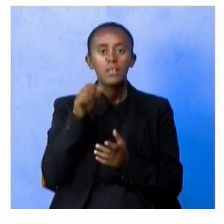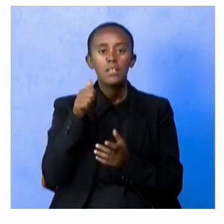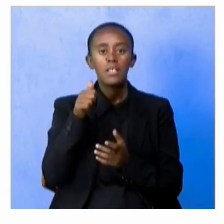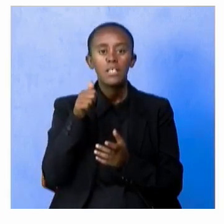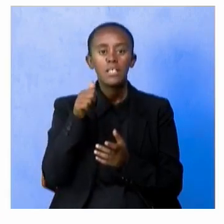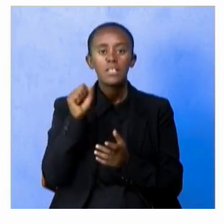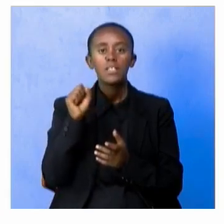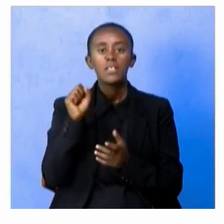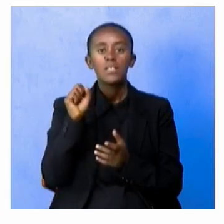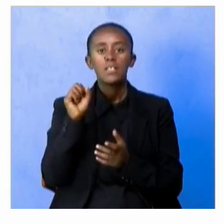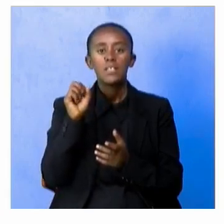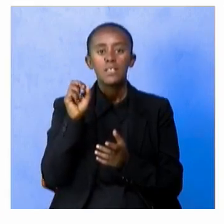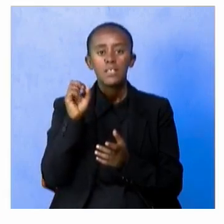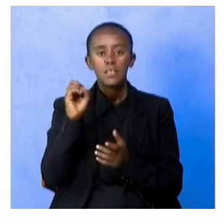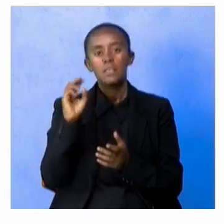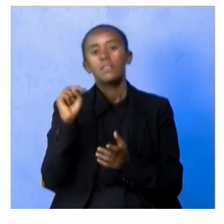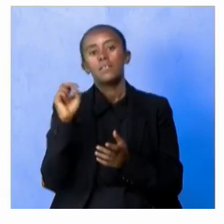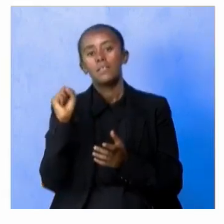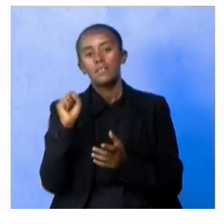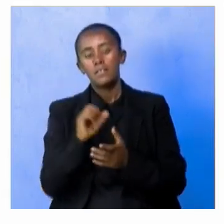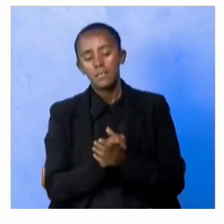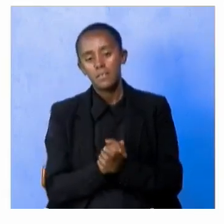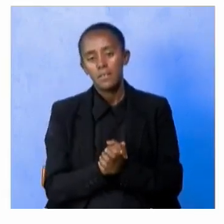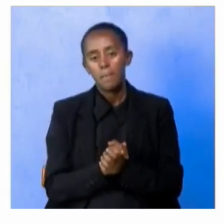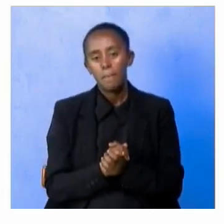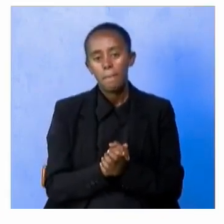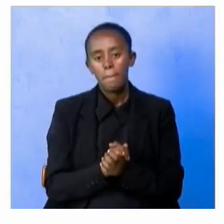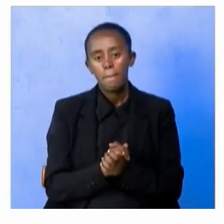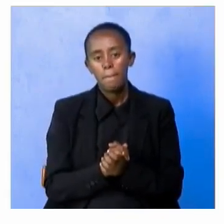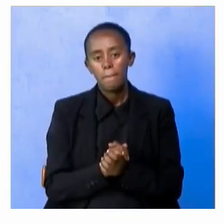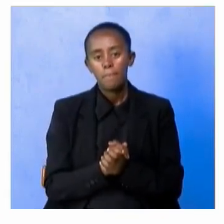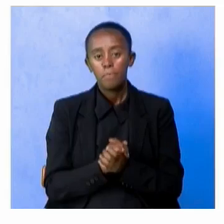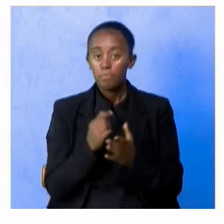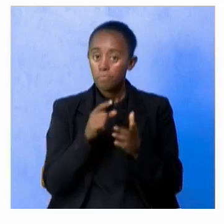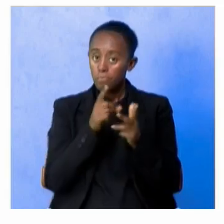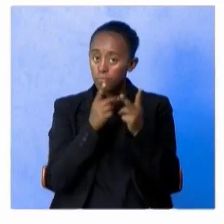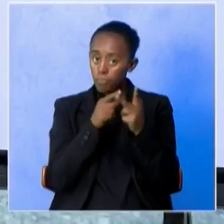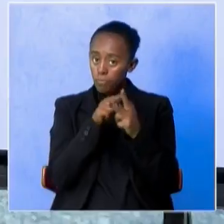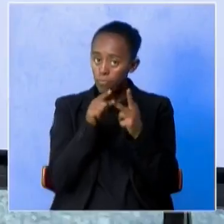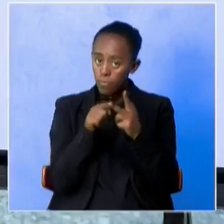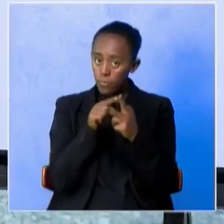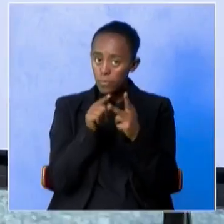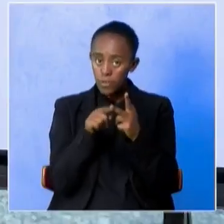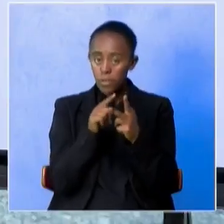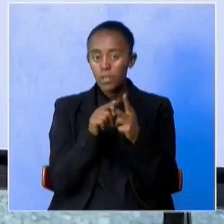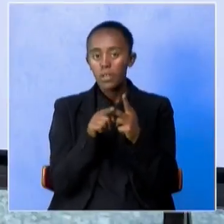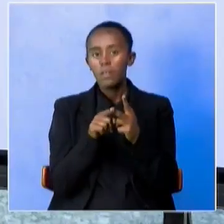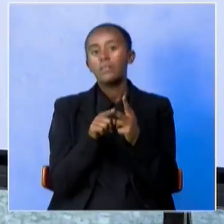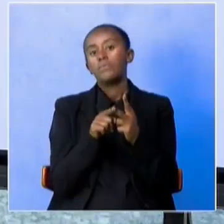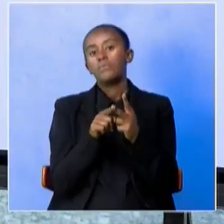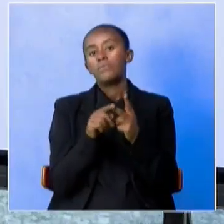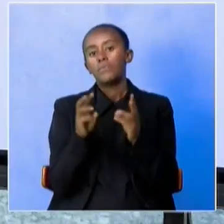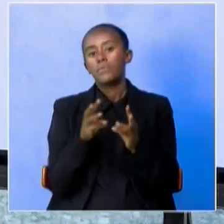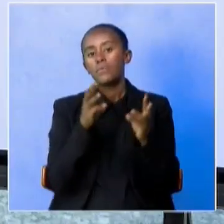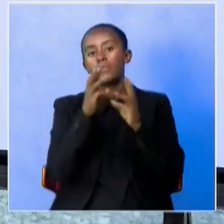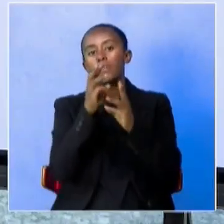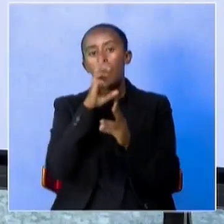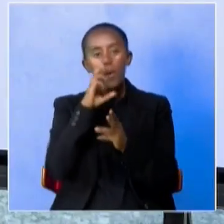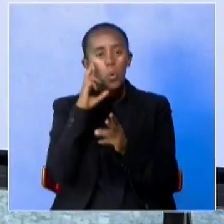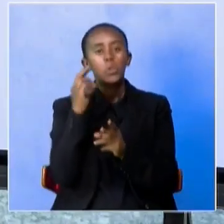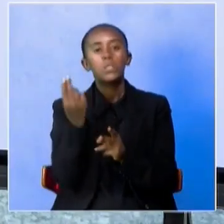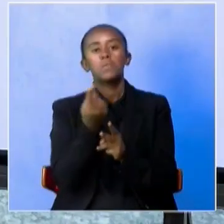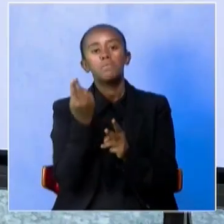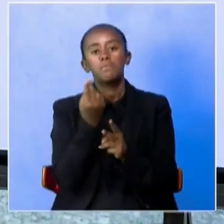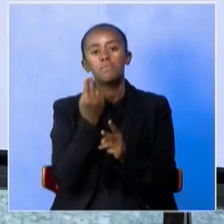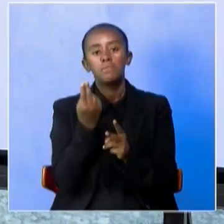and reason. So this is the two ways we use because.